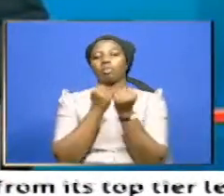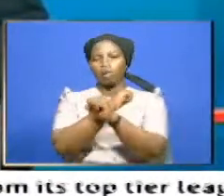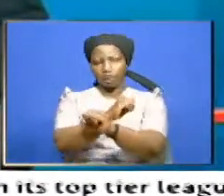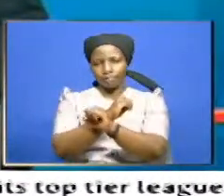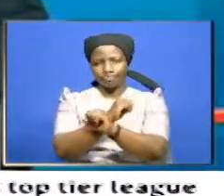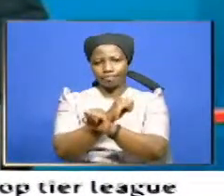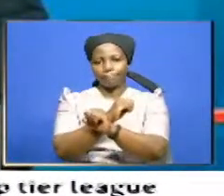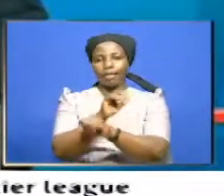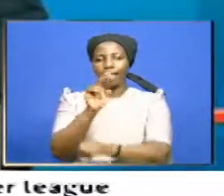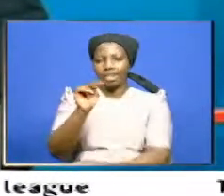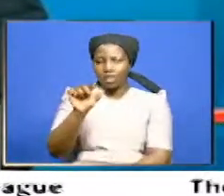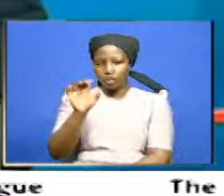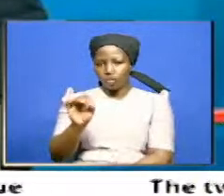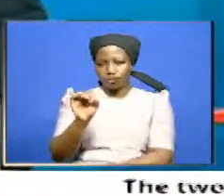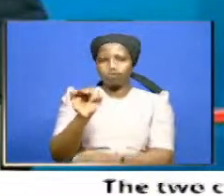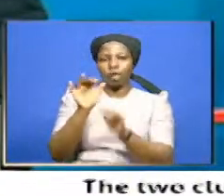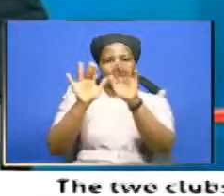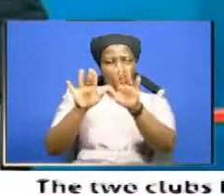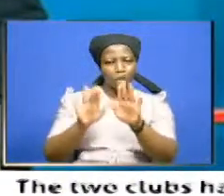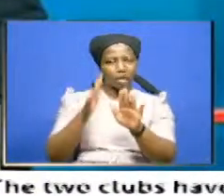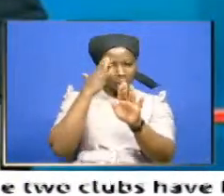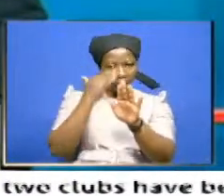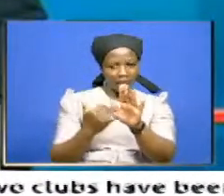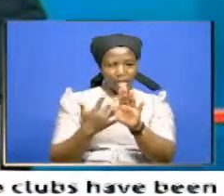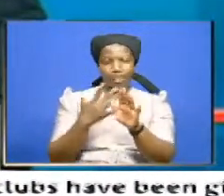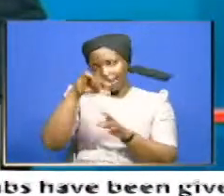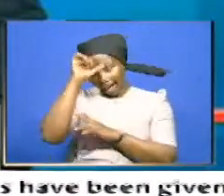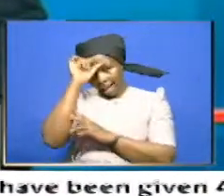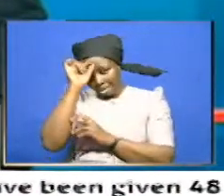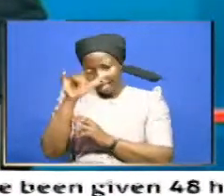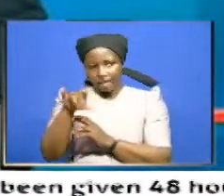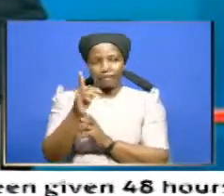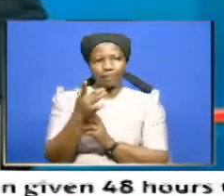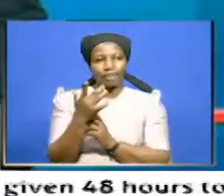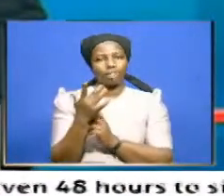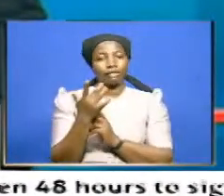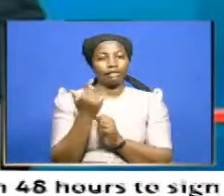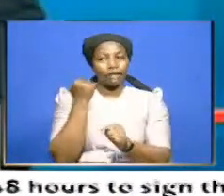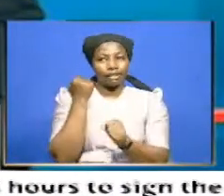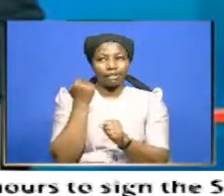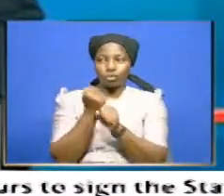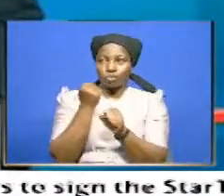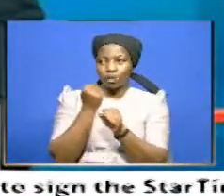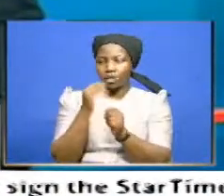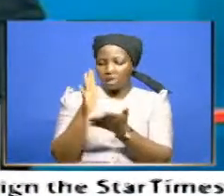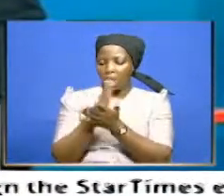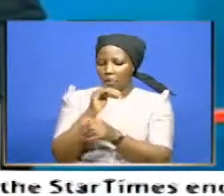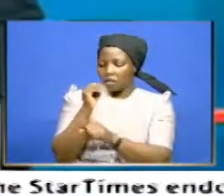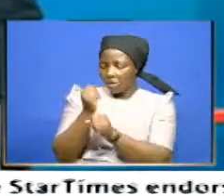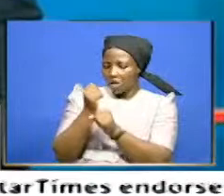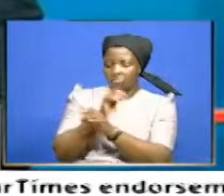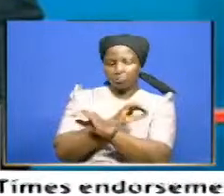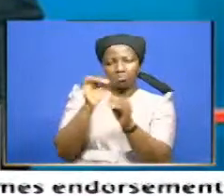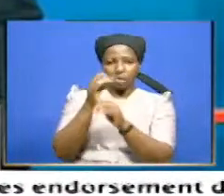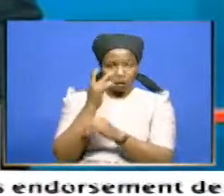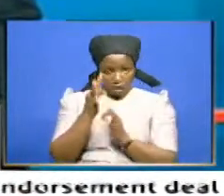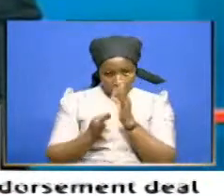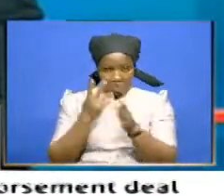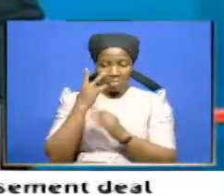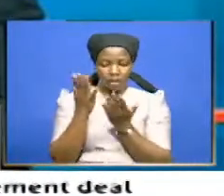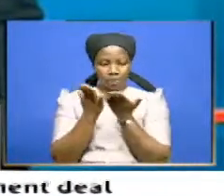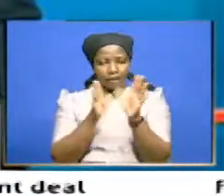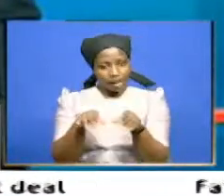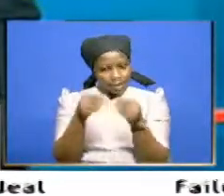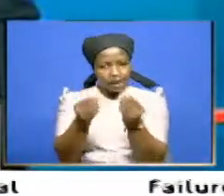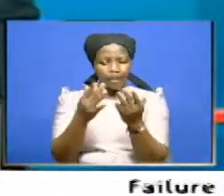of non-governmental organizations is because the government is actually not doing some of the work. So when you look at the service delivery, whether it's in health